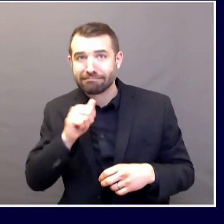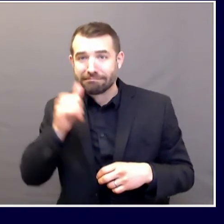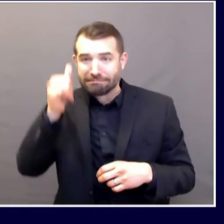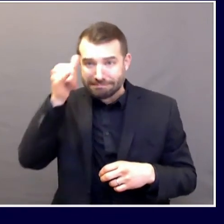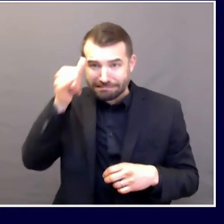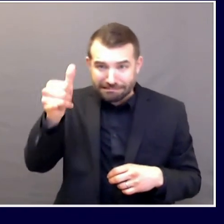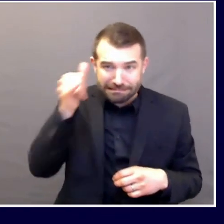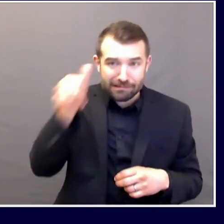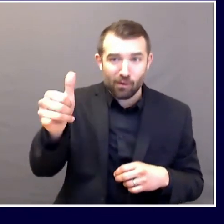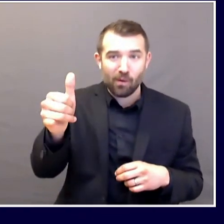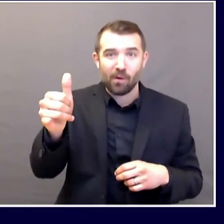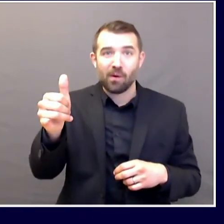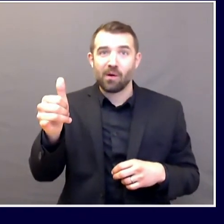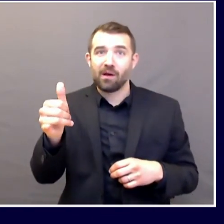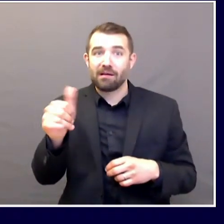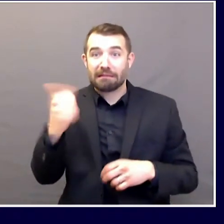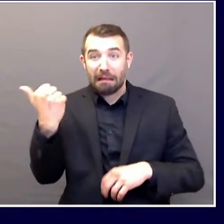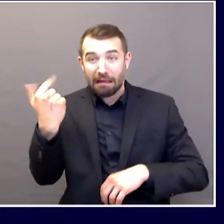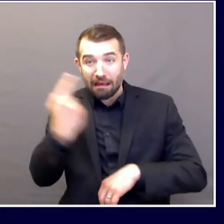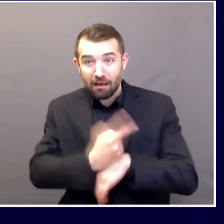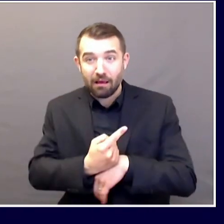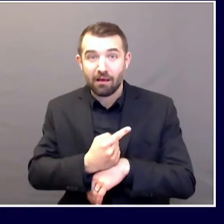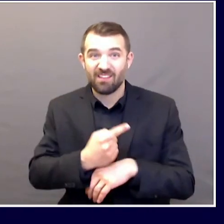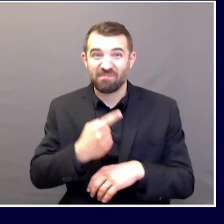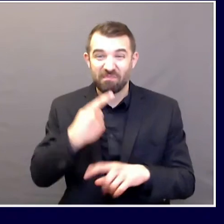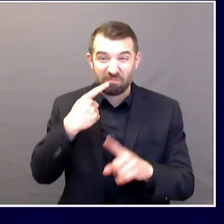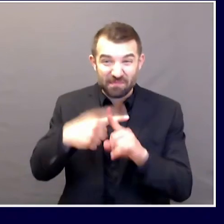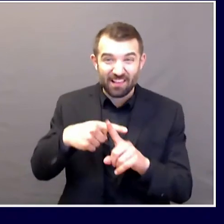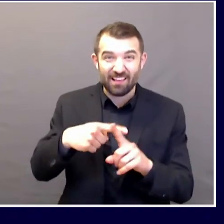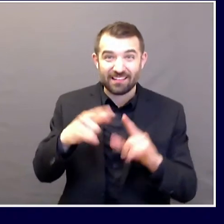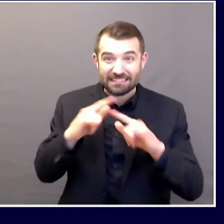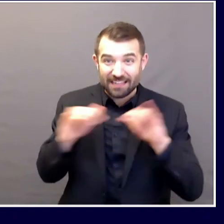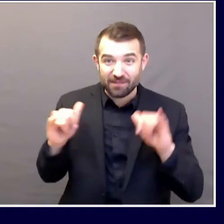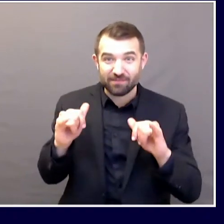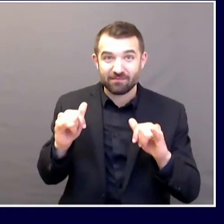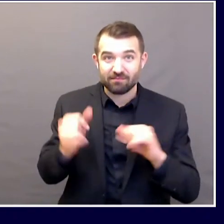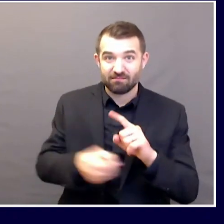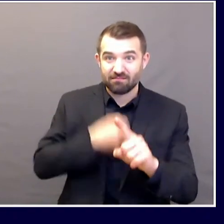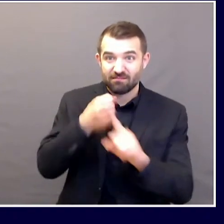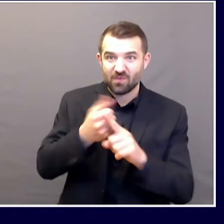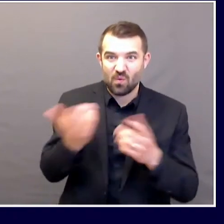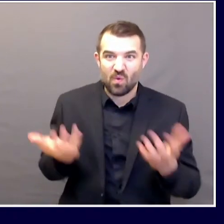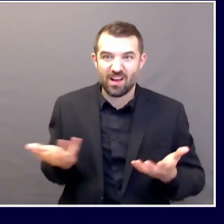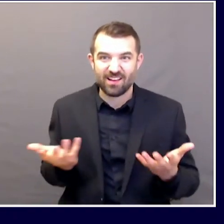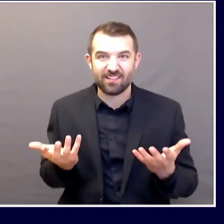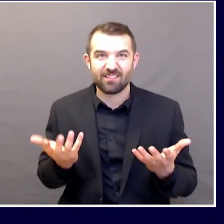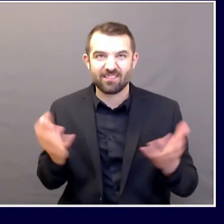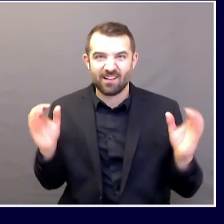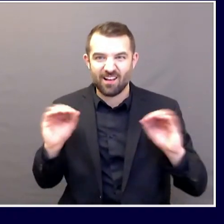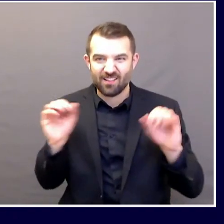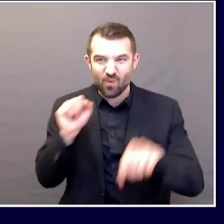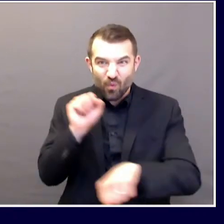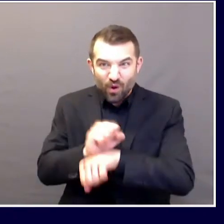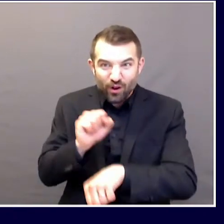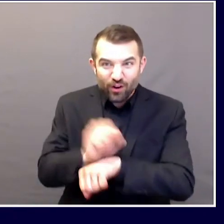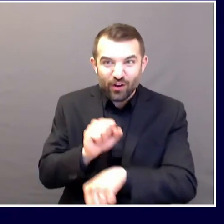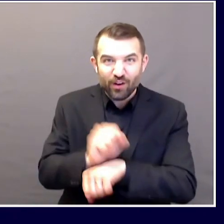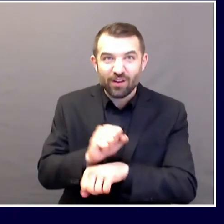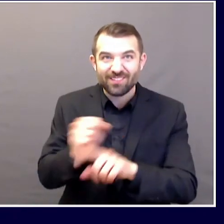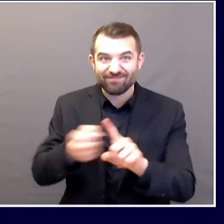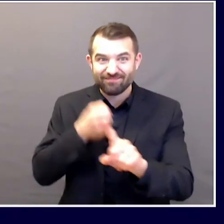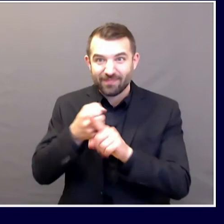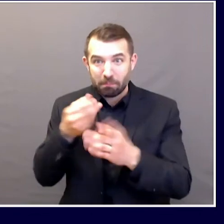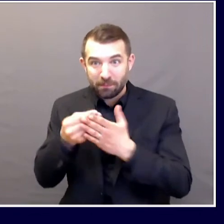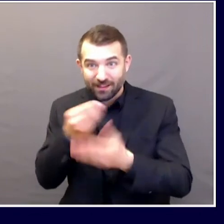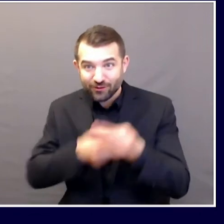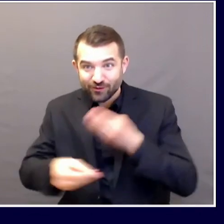economic cost from things like being out of work. But being vaccinated also opens up the possibility